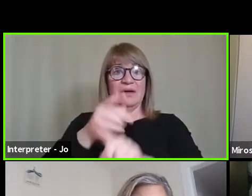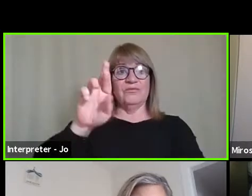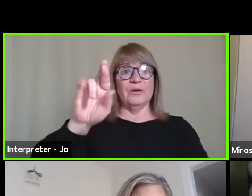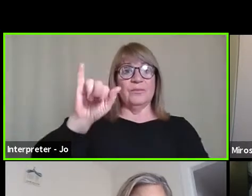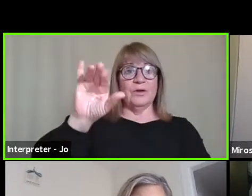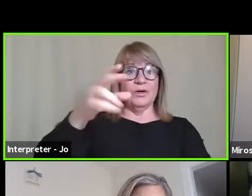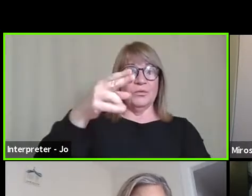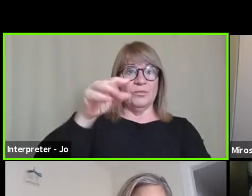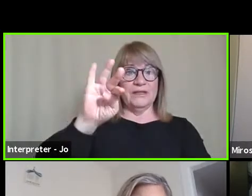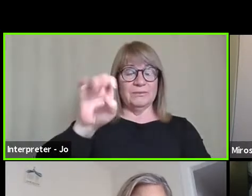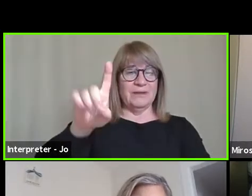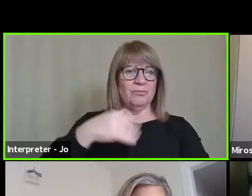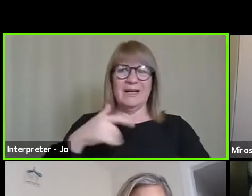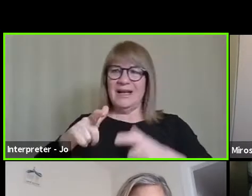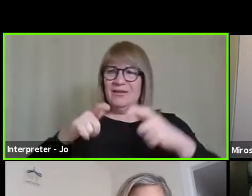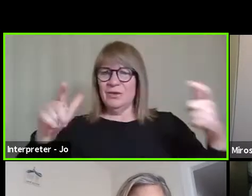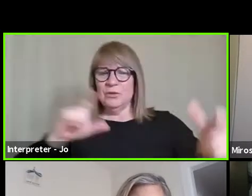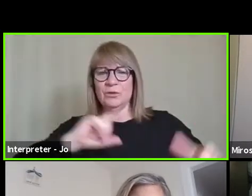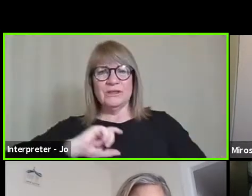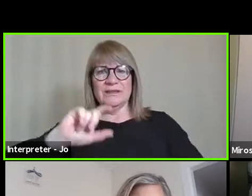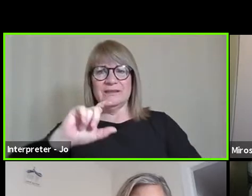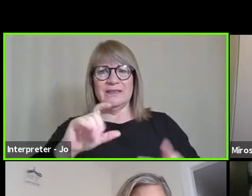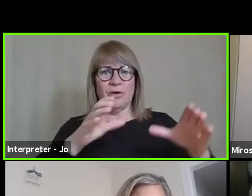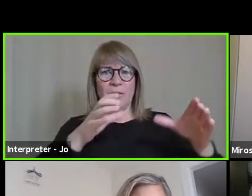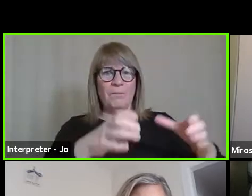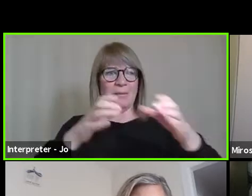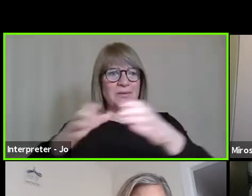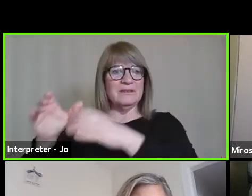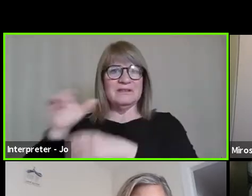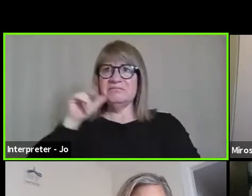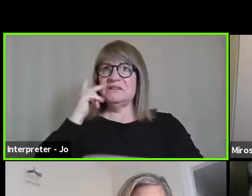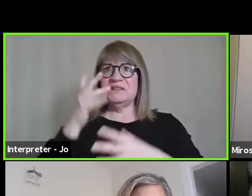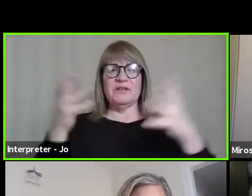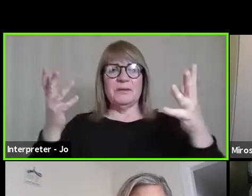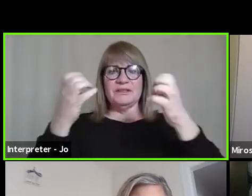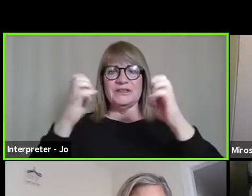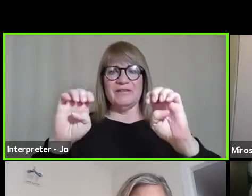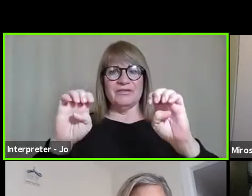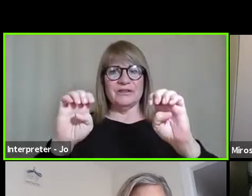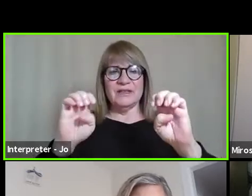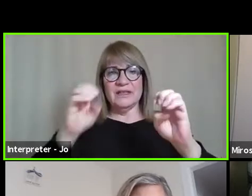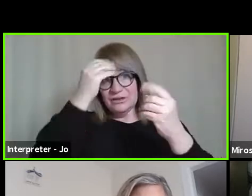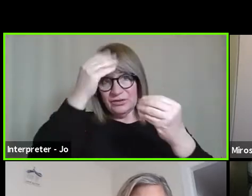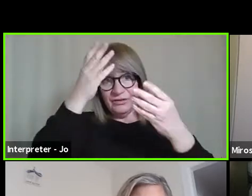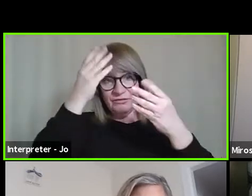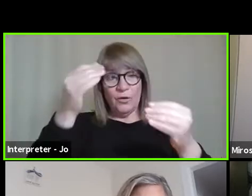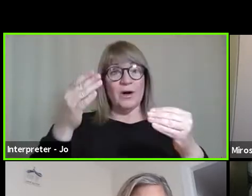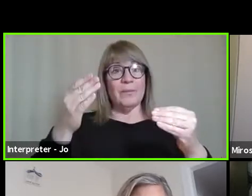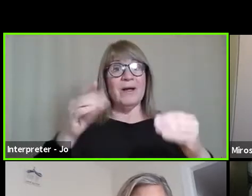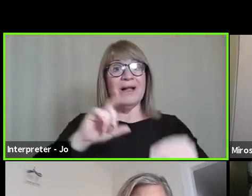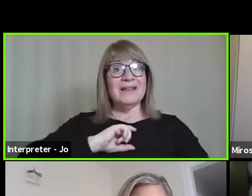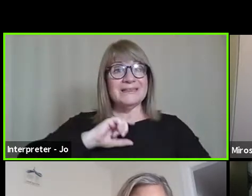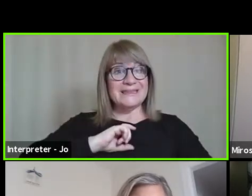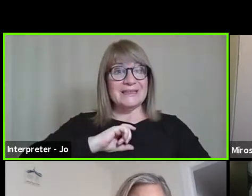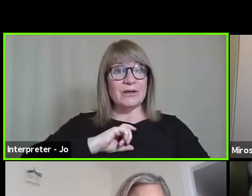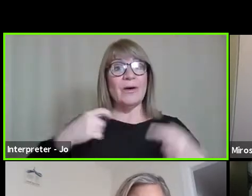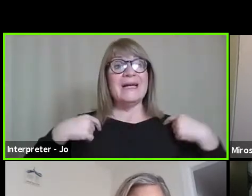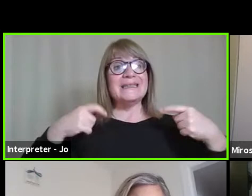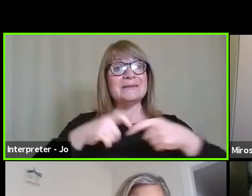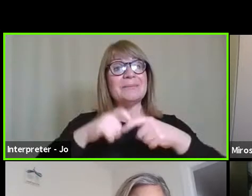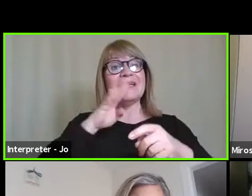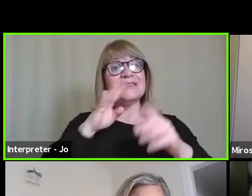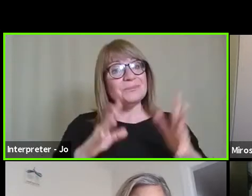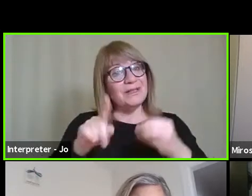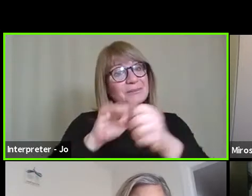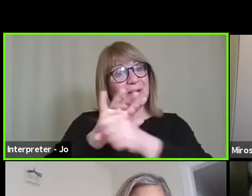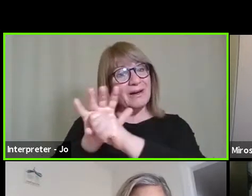know we have huge latino populations and i didn't see that much effort and so it really felt like again it was sort of an allowance of